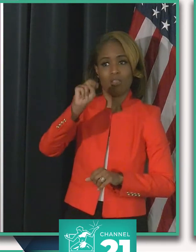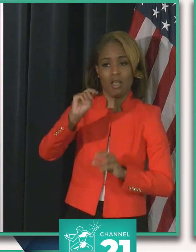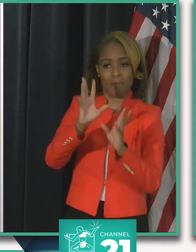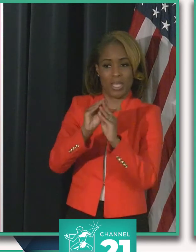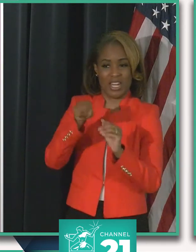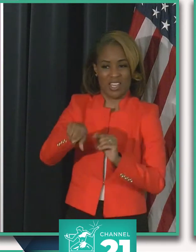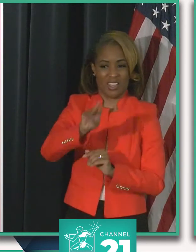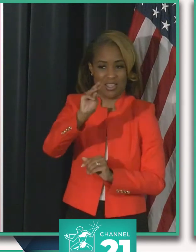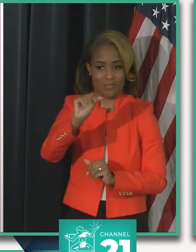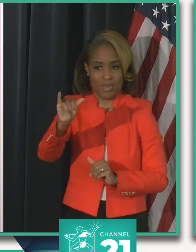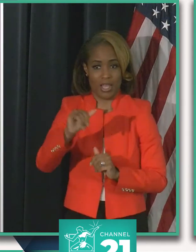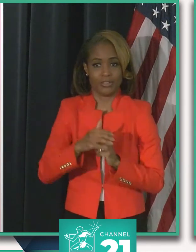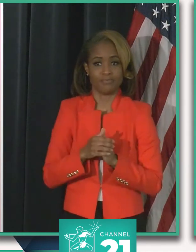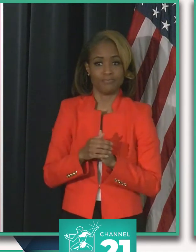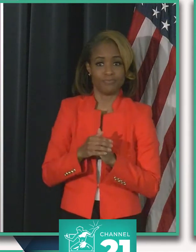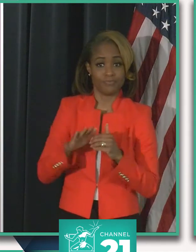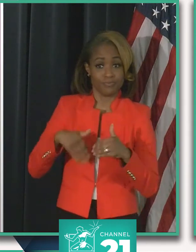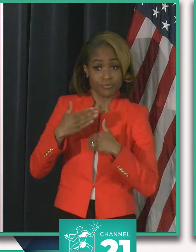Okay, next is